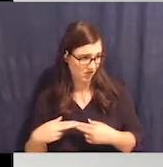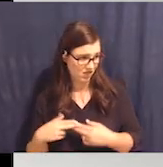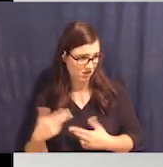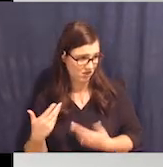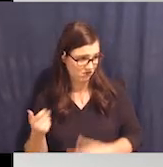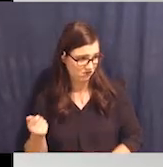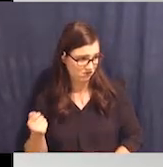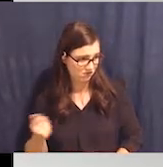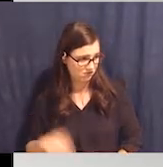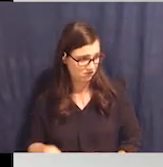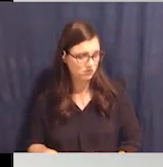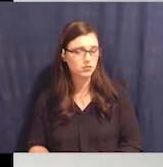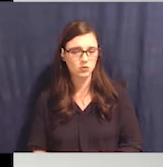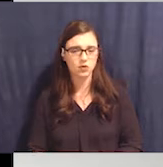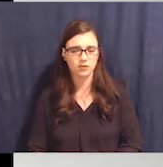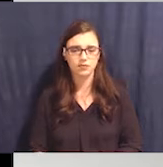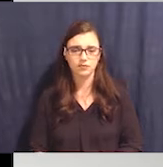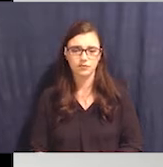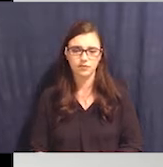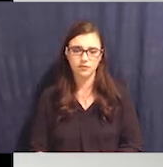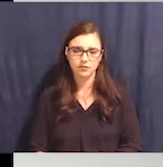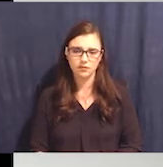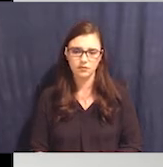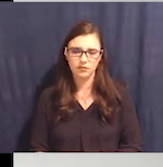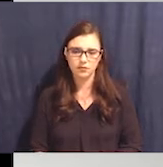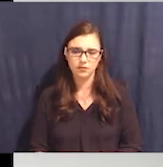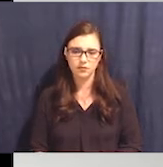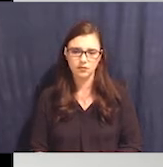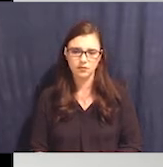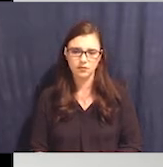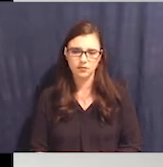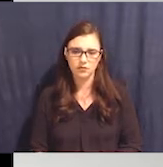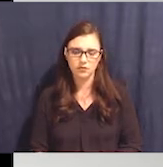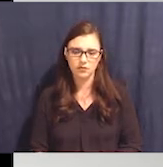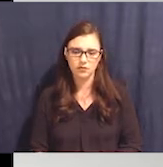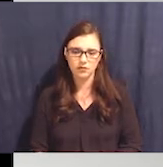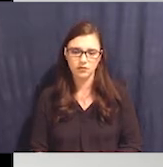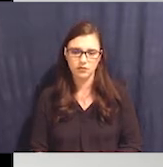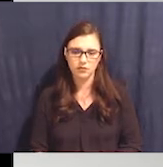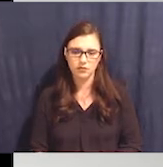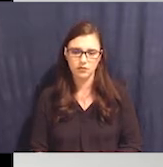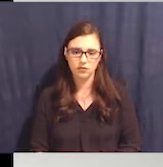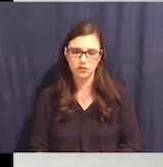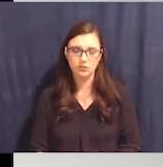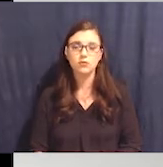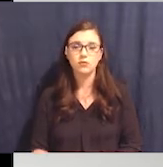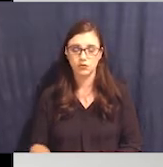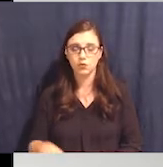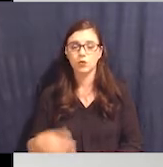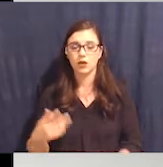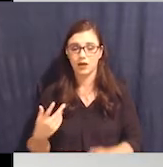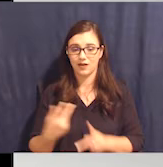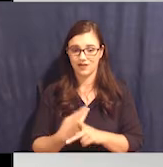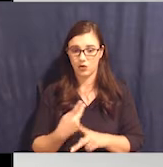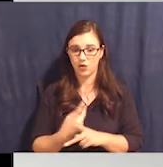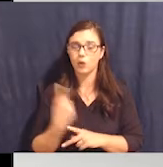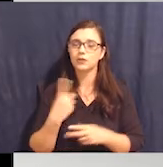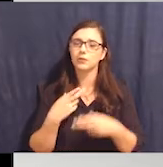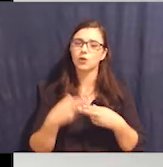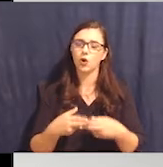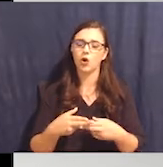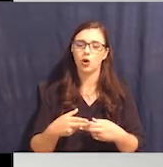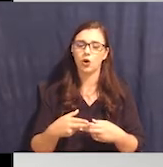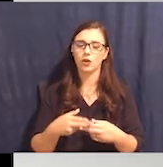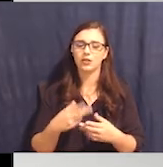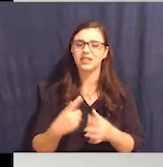you have the slide thing? Yeah. But you made her your trustee. Yeah, I did find out that there was